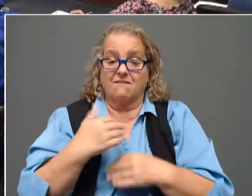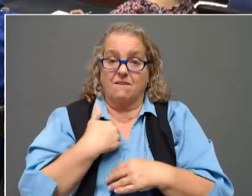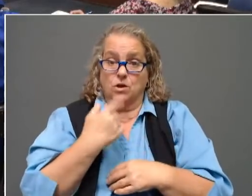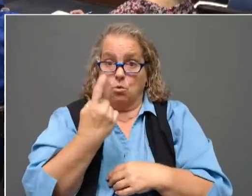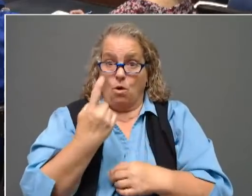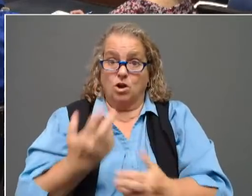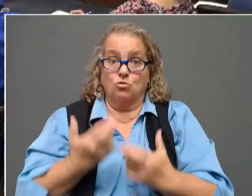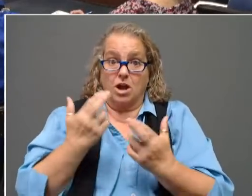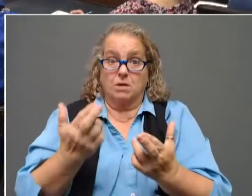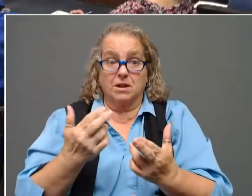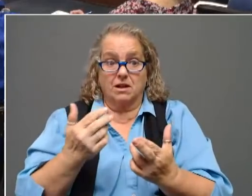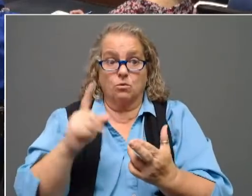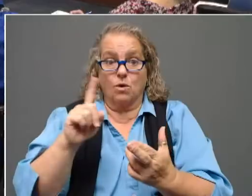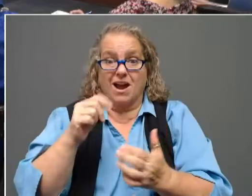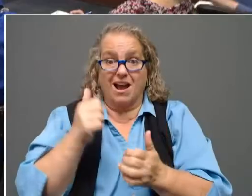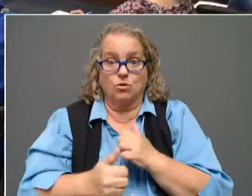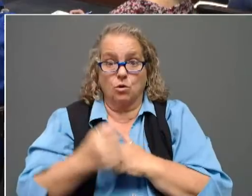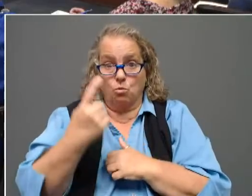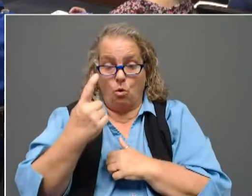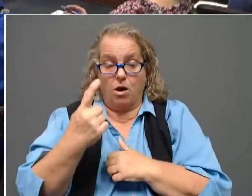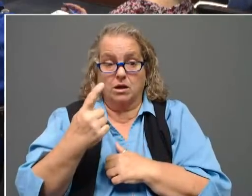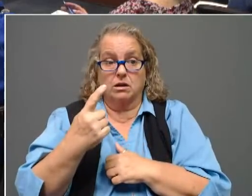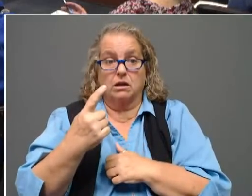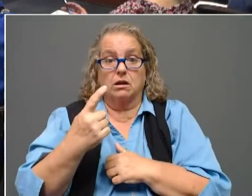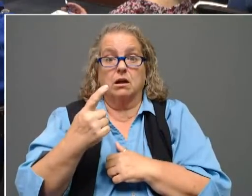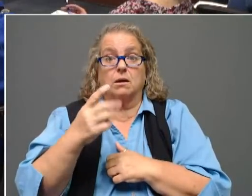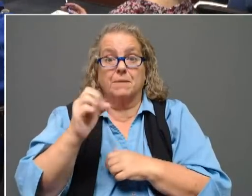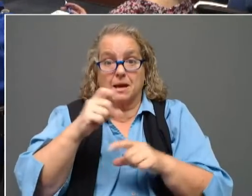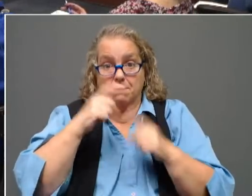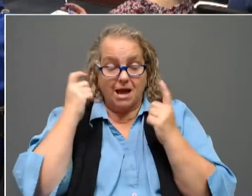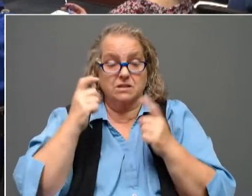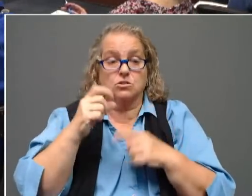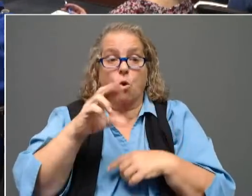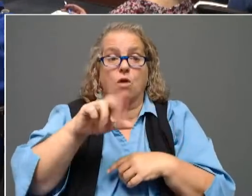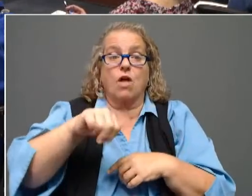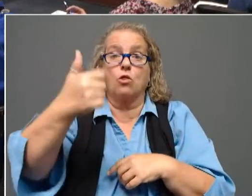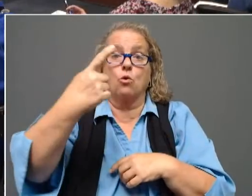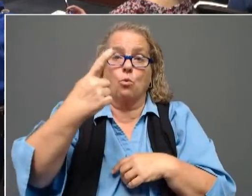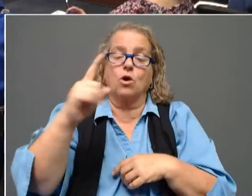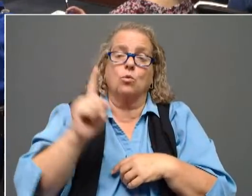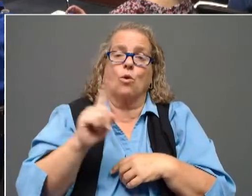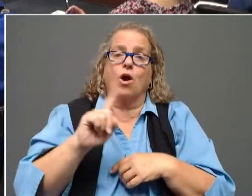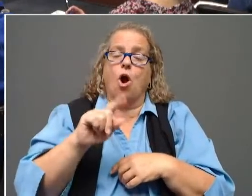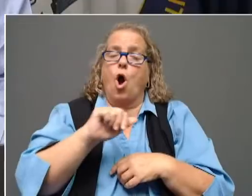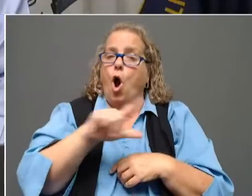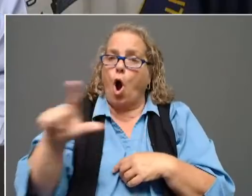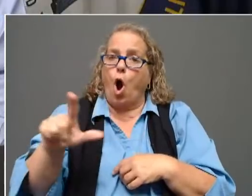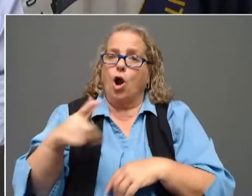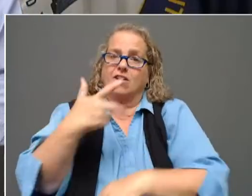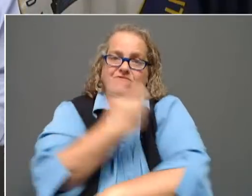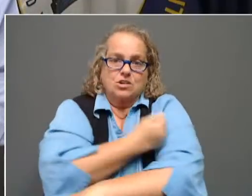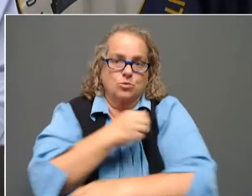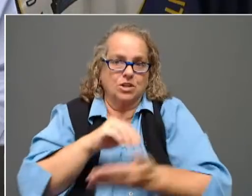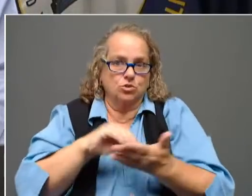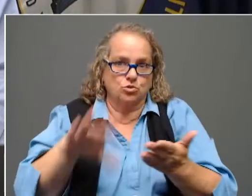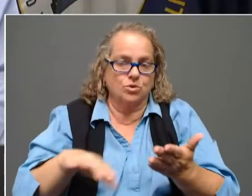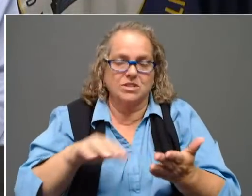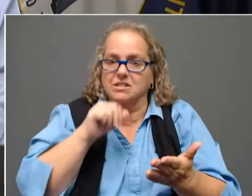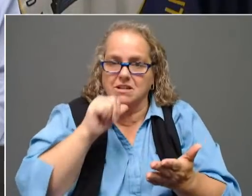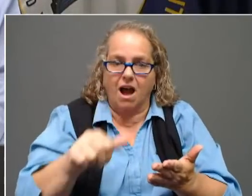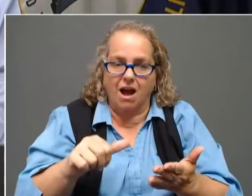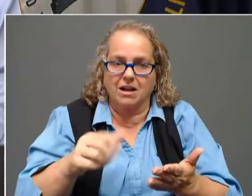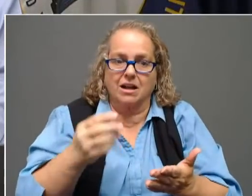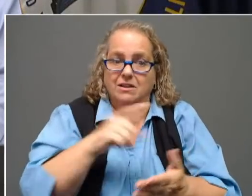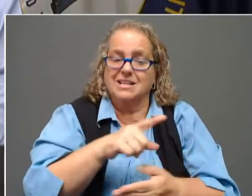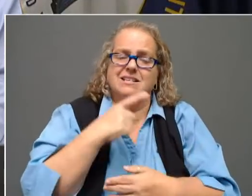that other option that all unvaccinated students and adults be masked? Well, we have the 3 steps, and 1 and 2 are connected, but I